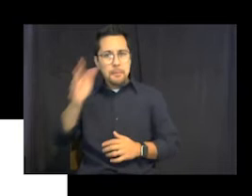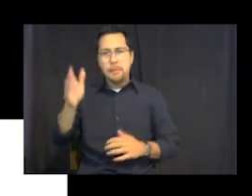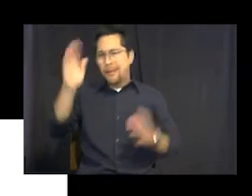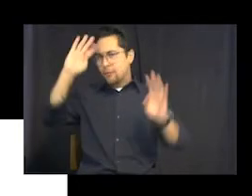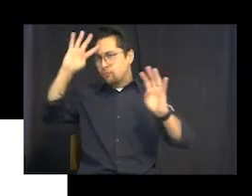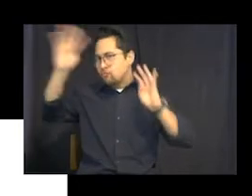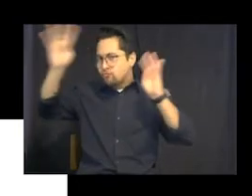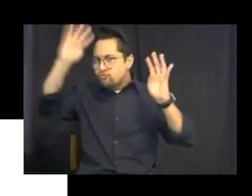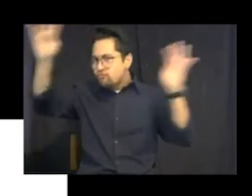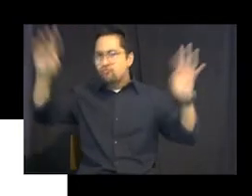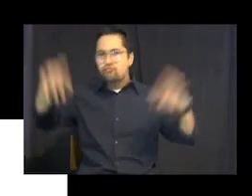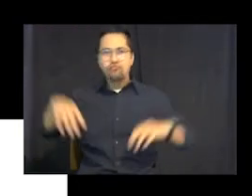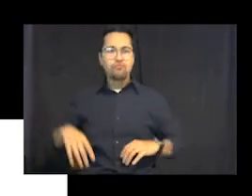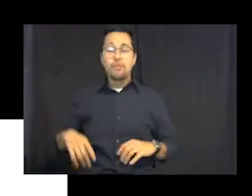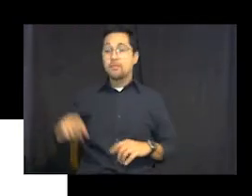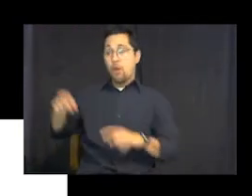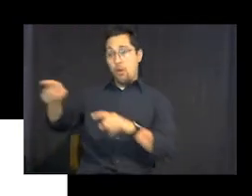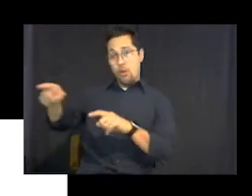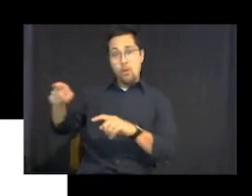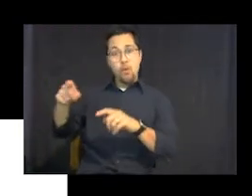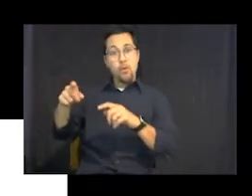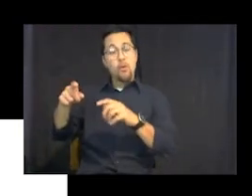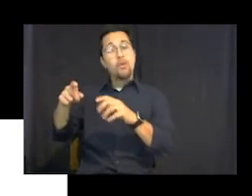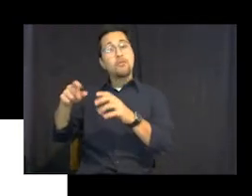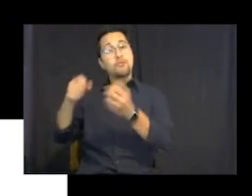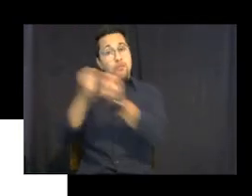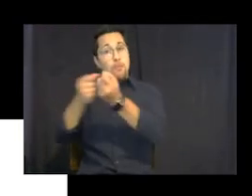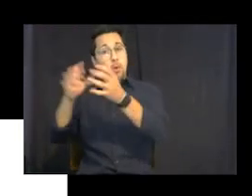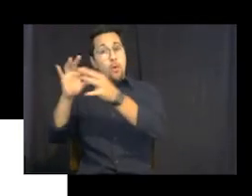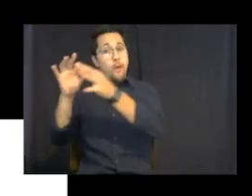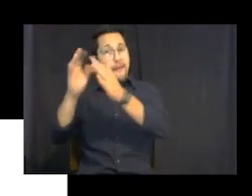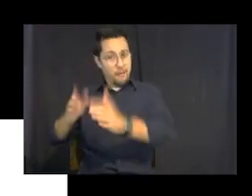and your waiver support coordinator can help you with that.